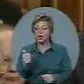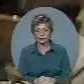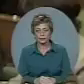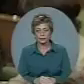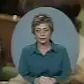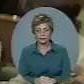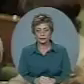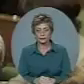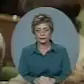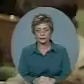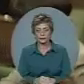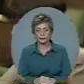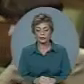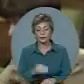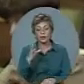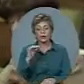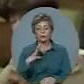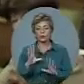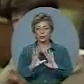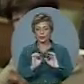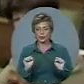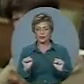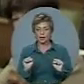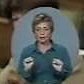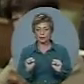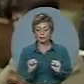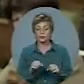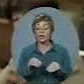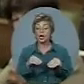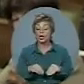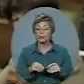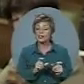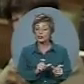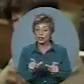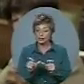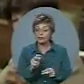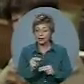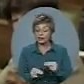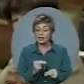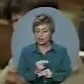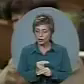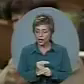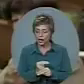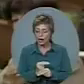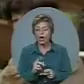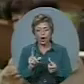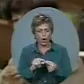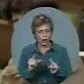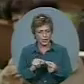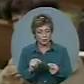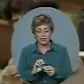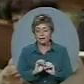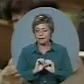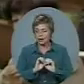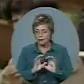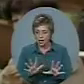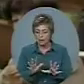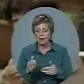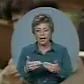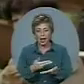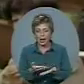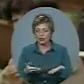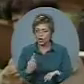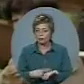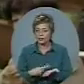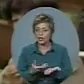resign. The Minister of National Defence has provided a clear explanation to the House of Commons. This government was, as he